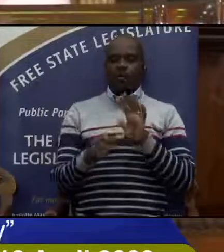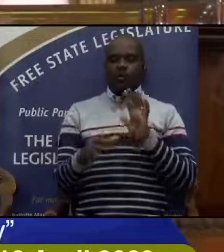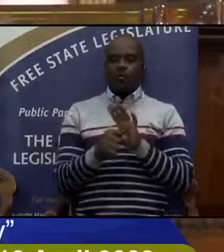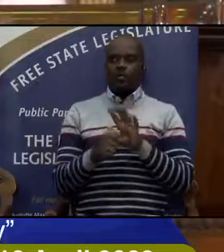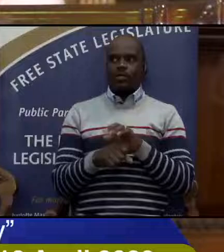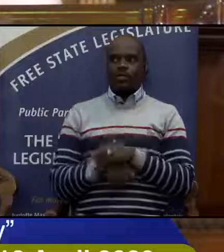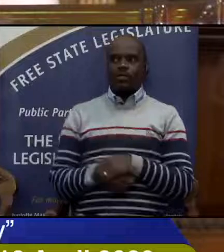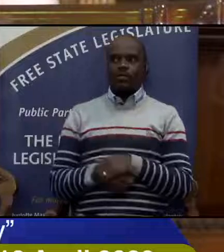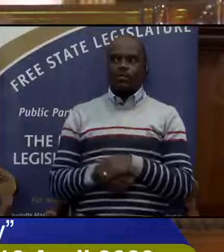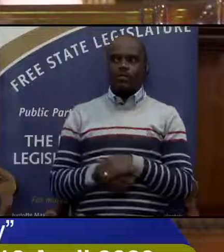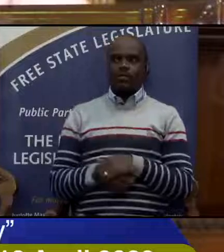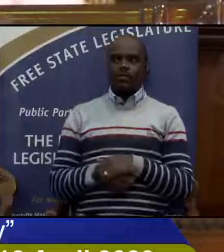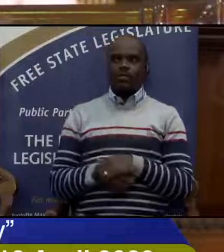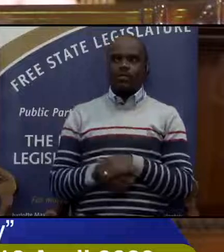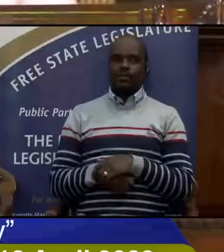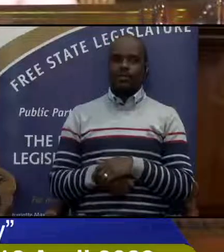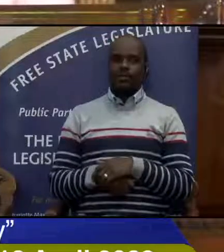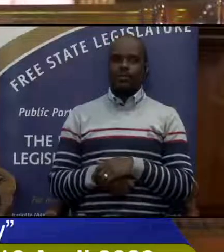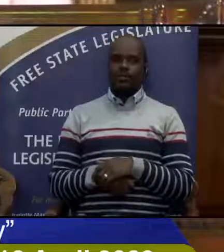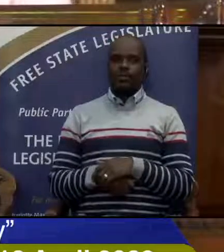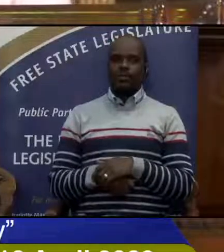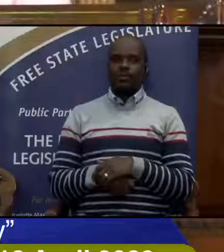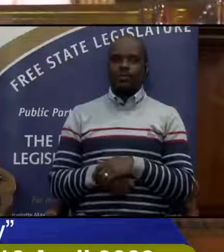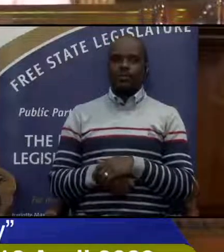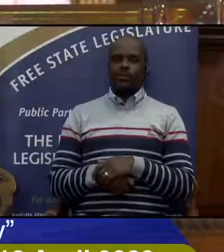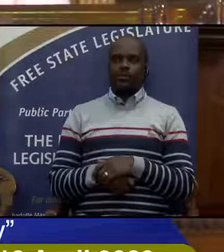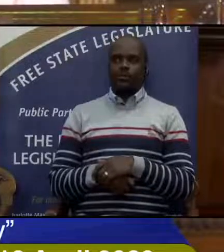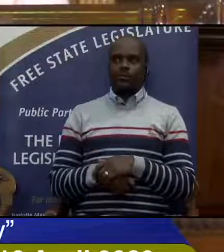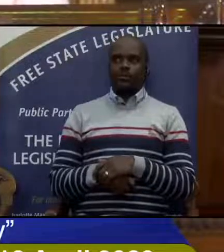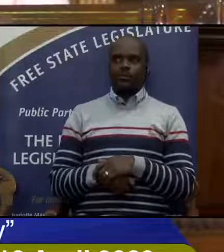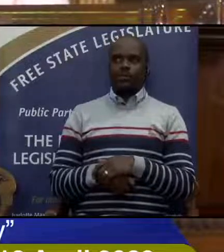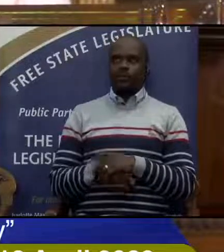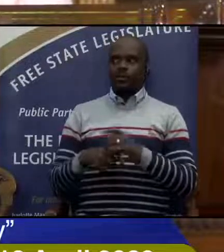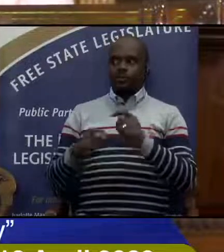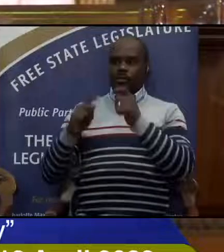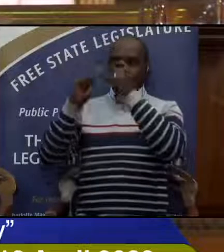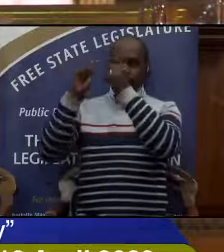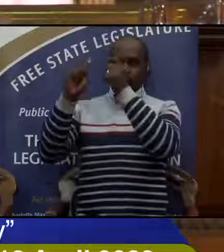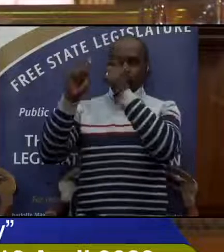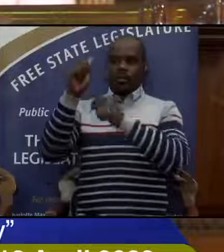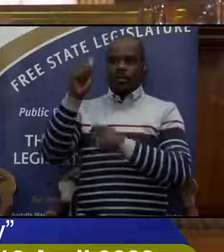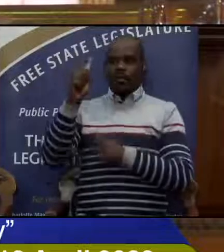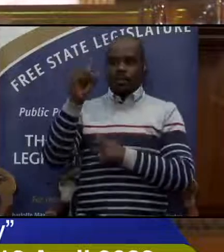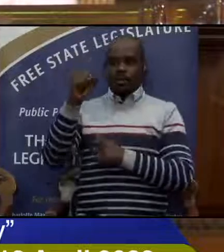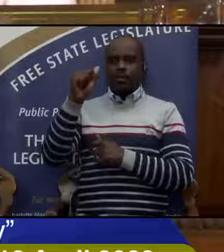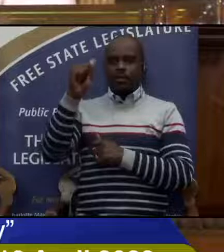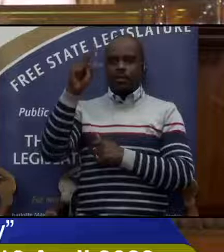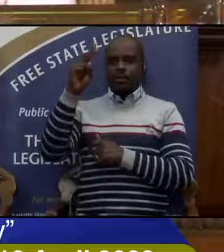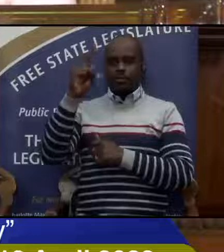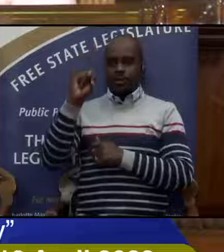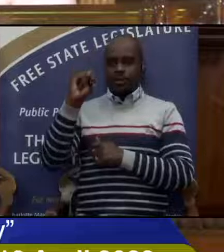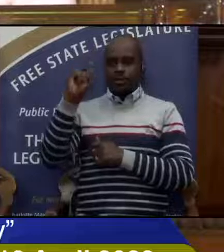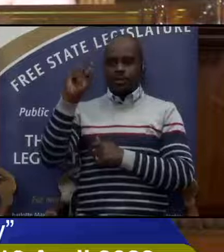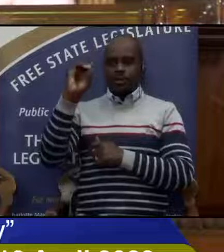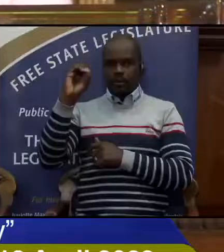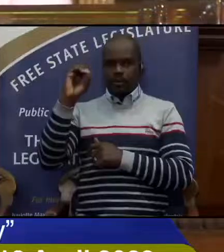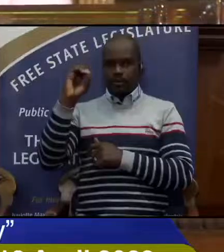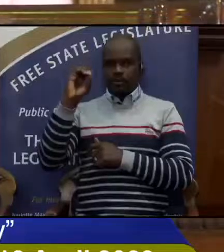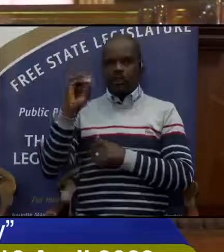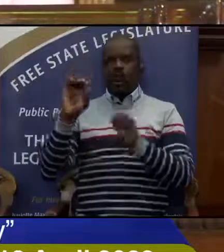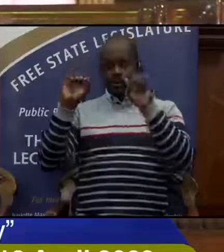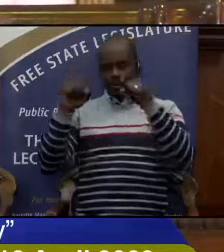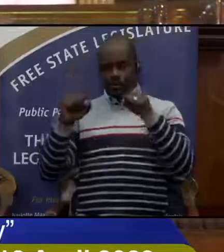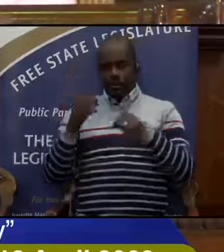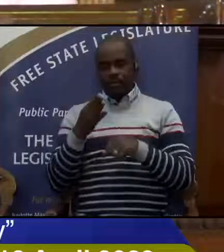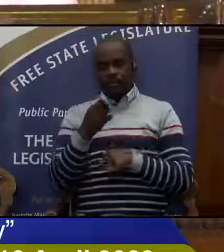Honorable Member Sanku, I agree with you on that one. It was not enough just